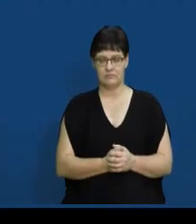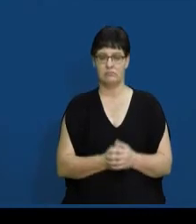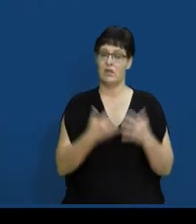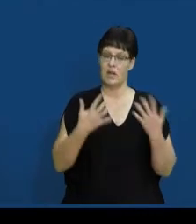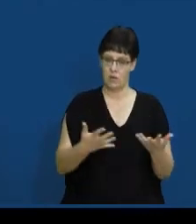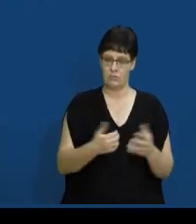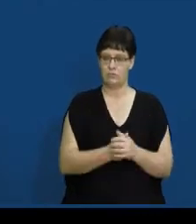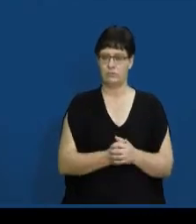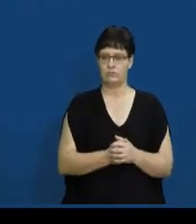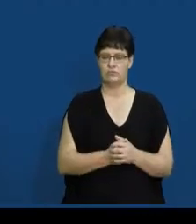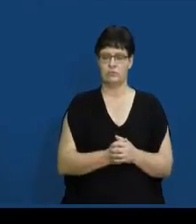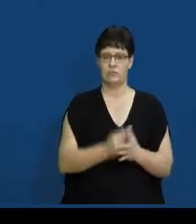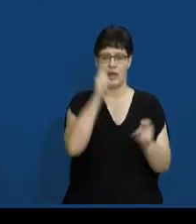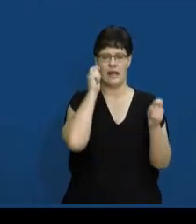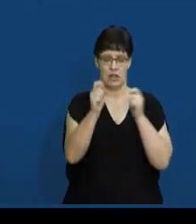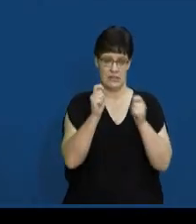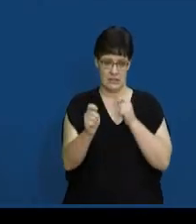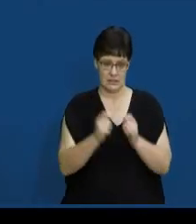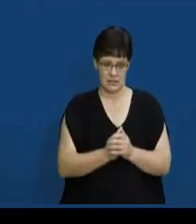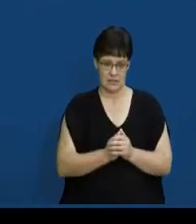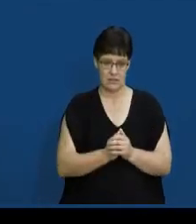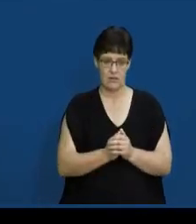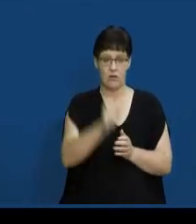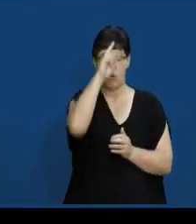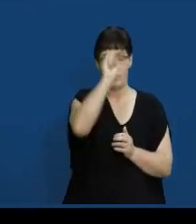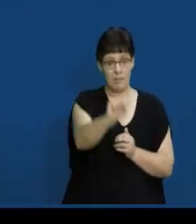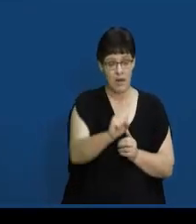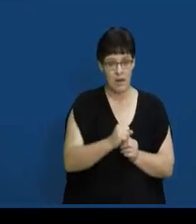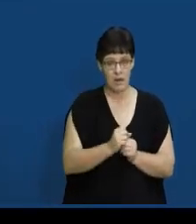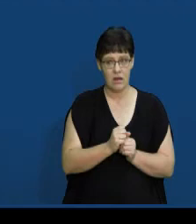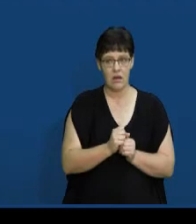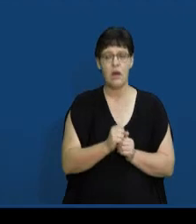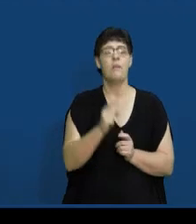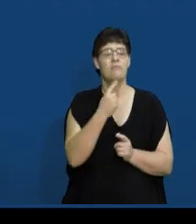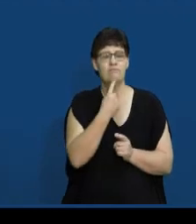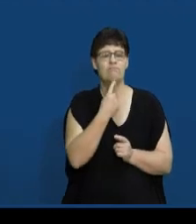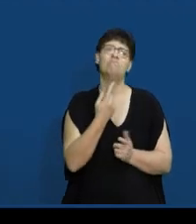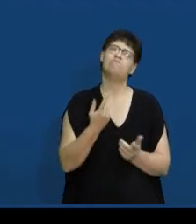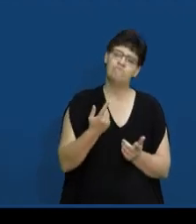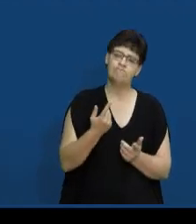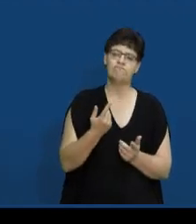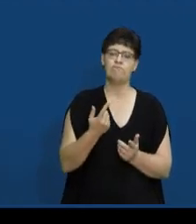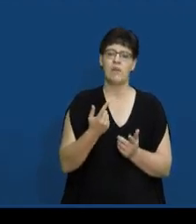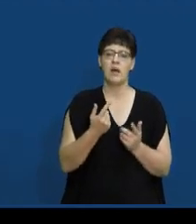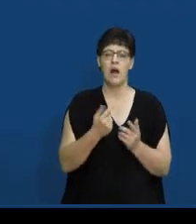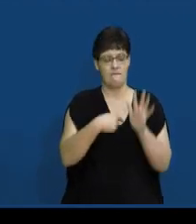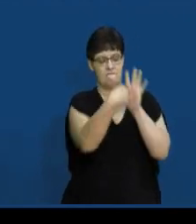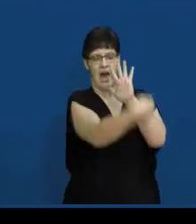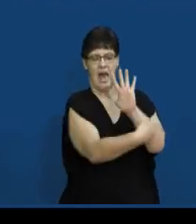Right, now it comes to adjustments. Remember, I've always spoken about the big